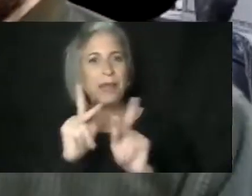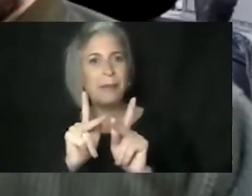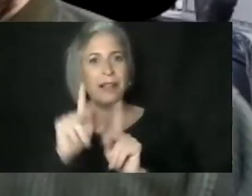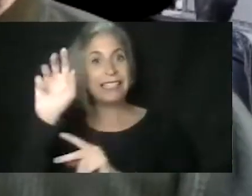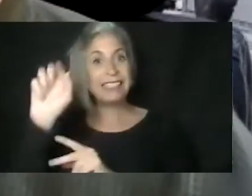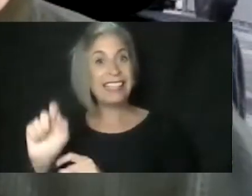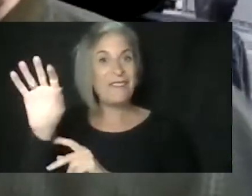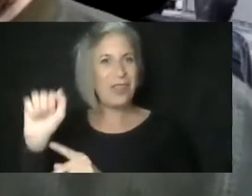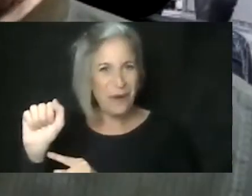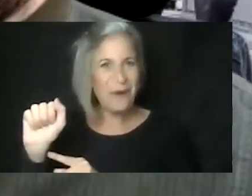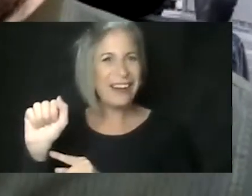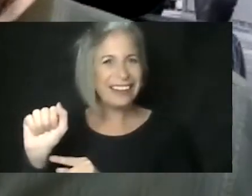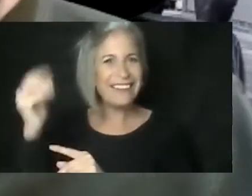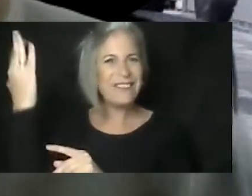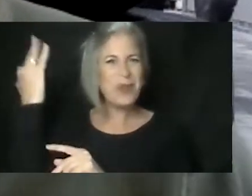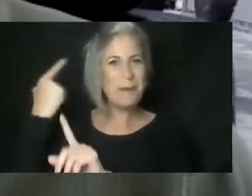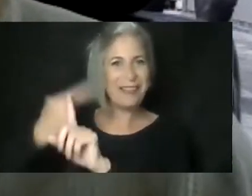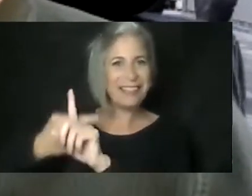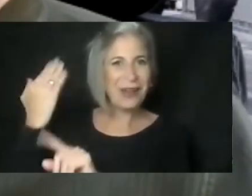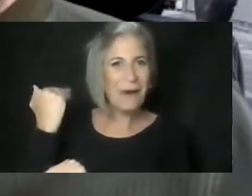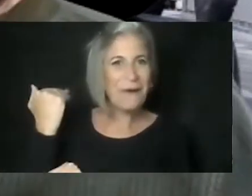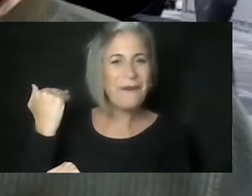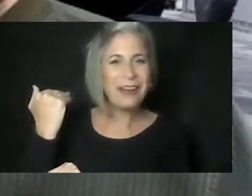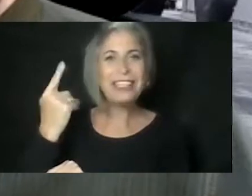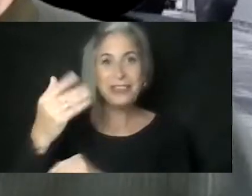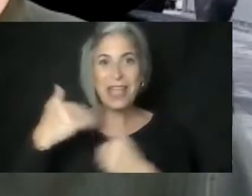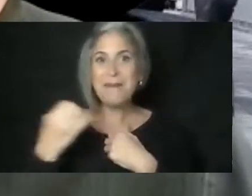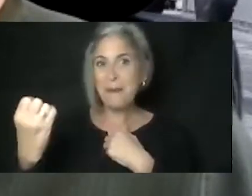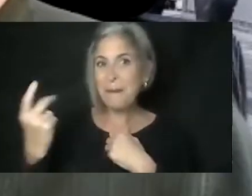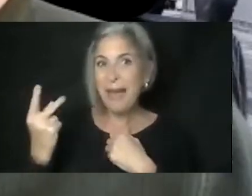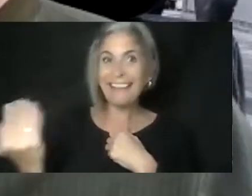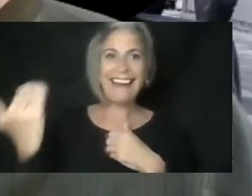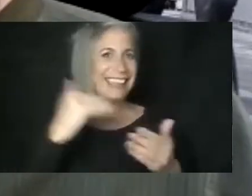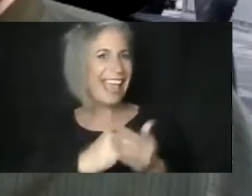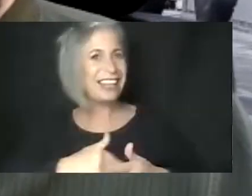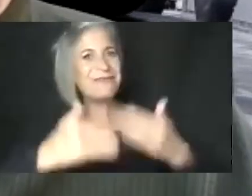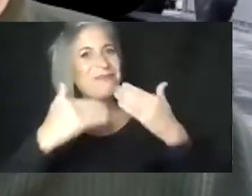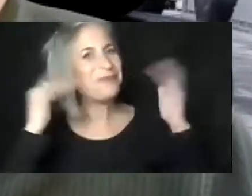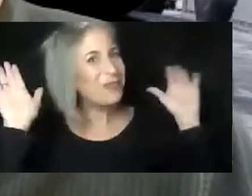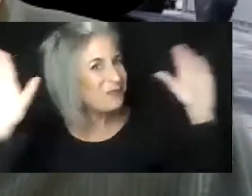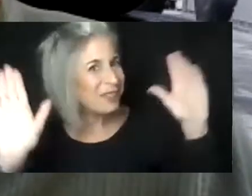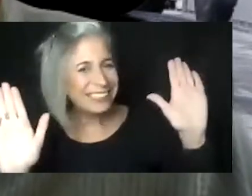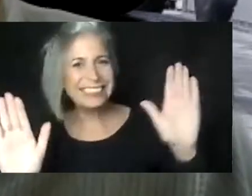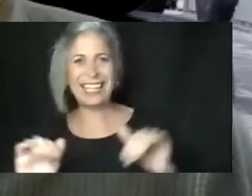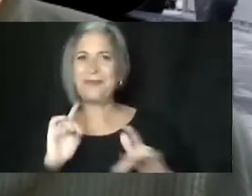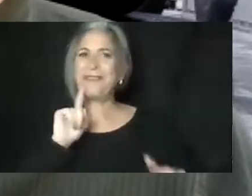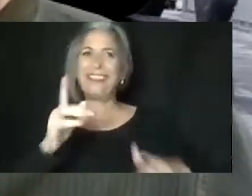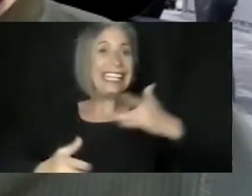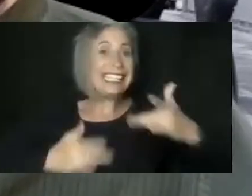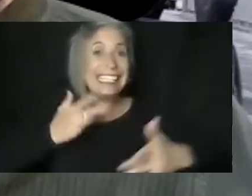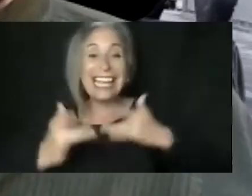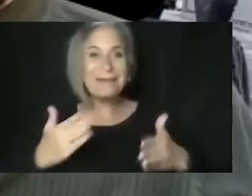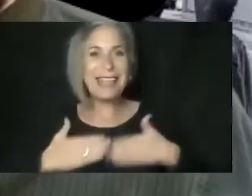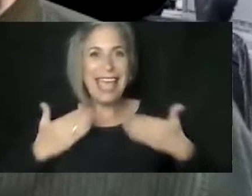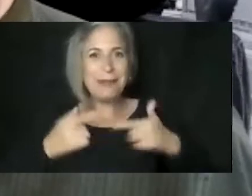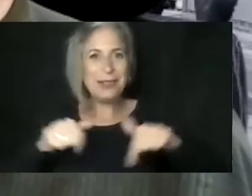Florida a few months ago. You had me back once again, so incredibly glad to be